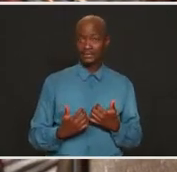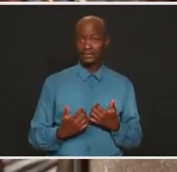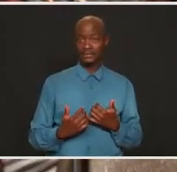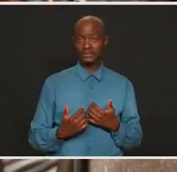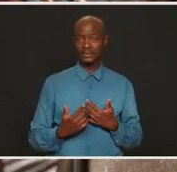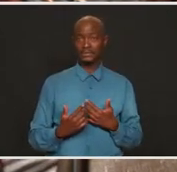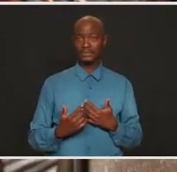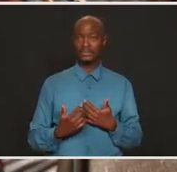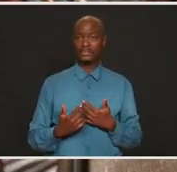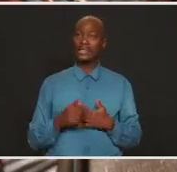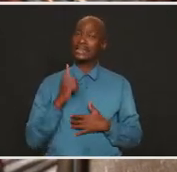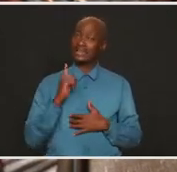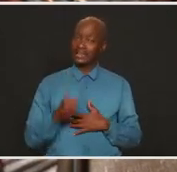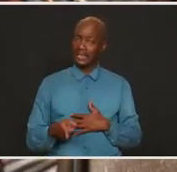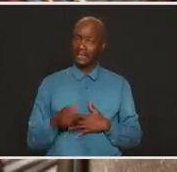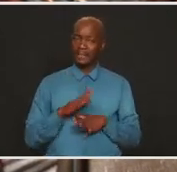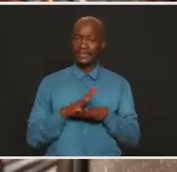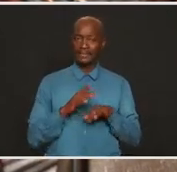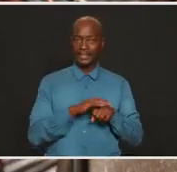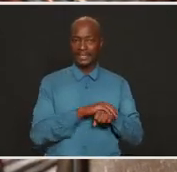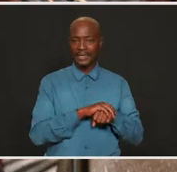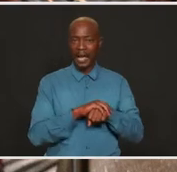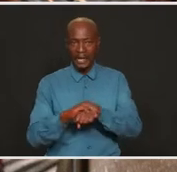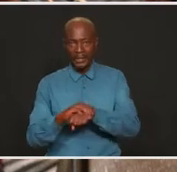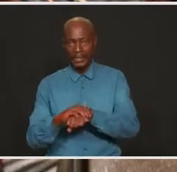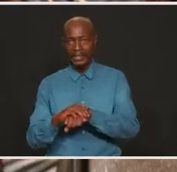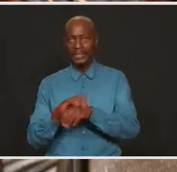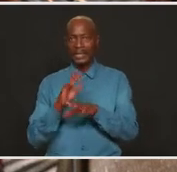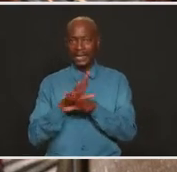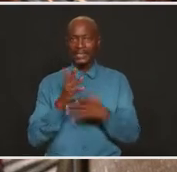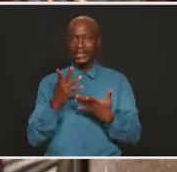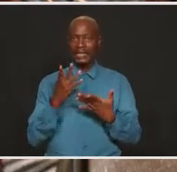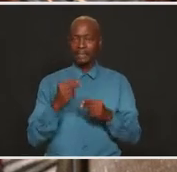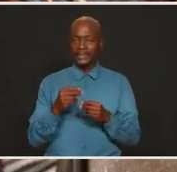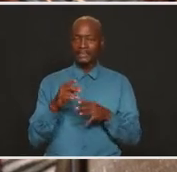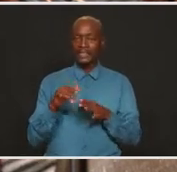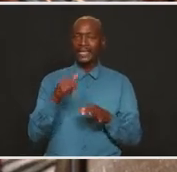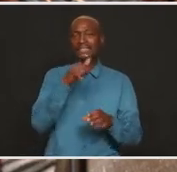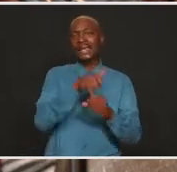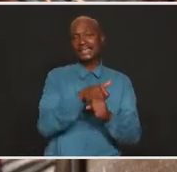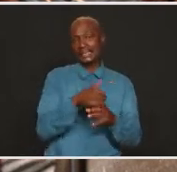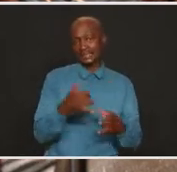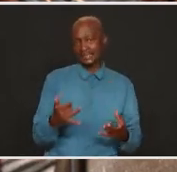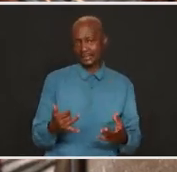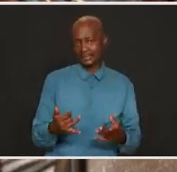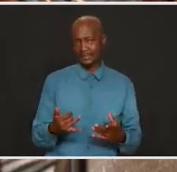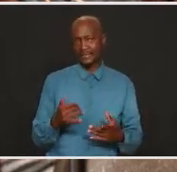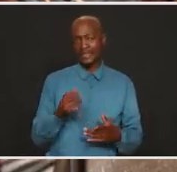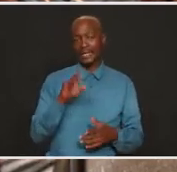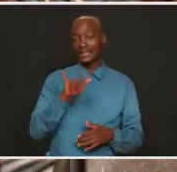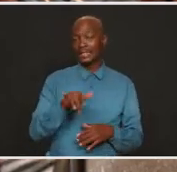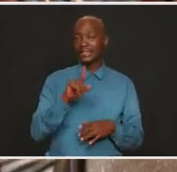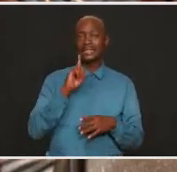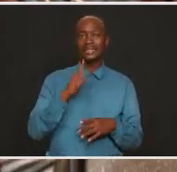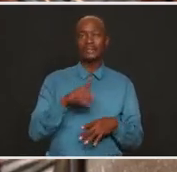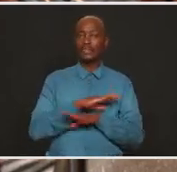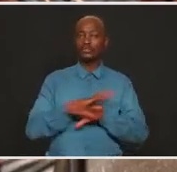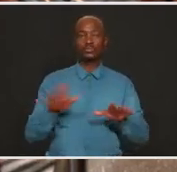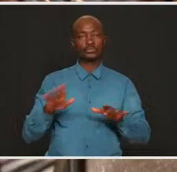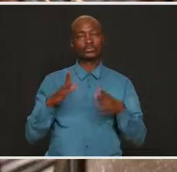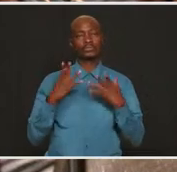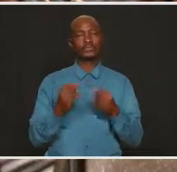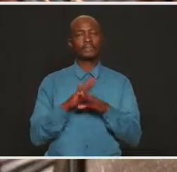indeed they must be guided and be inducted so that they should not have a